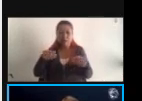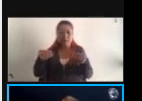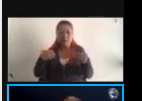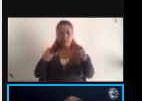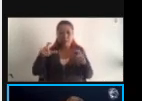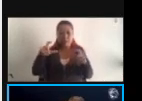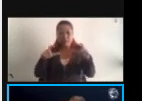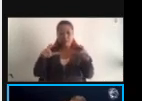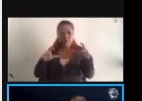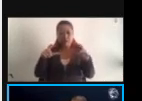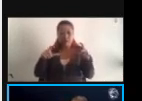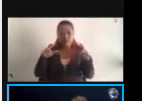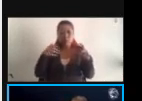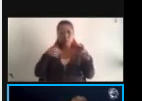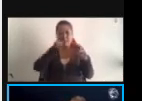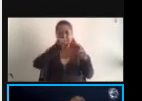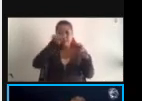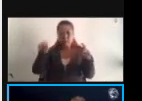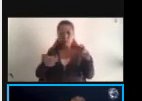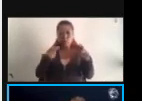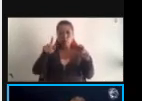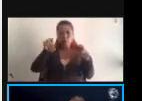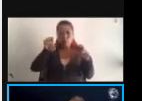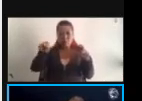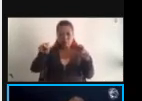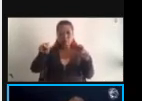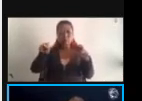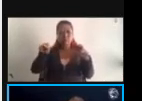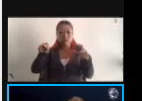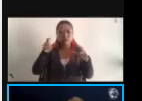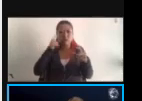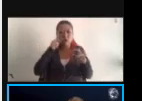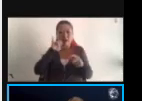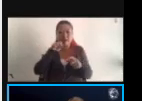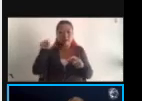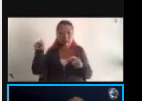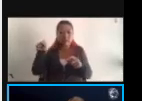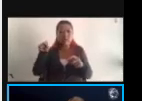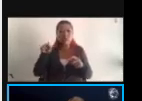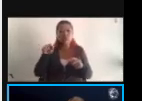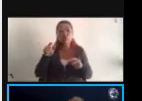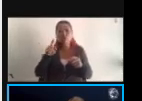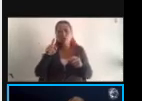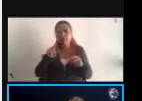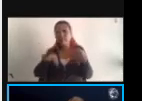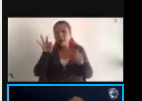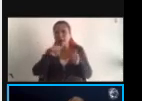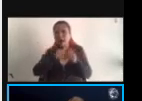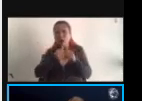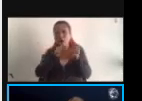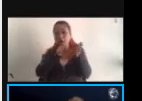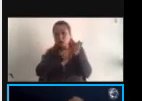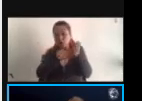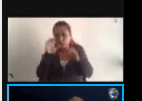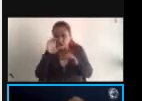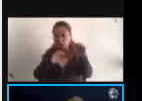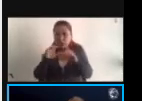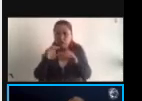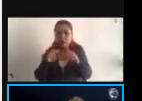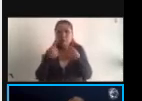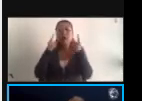was found after a couple of days of search. It was repaired. They then put a cover over